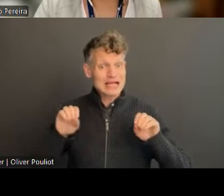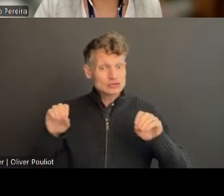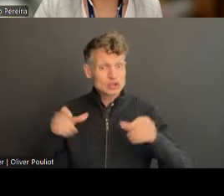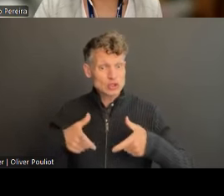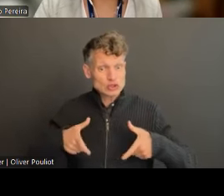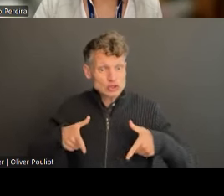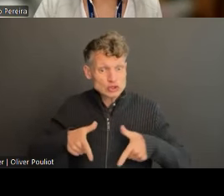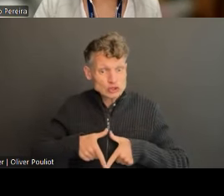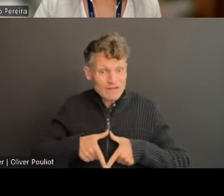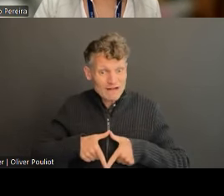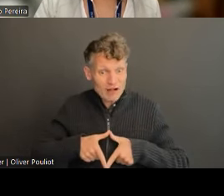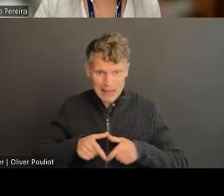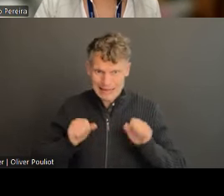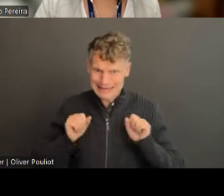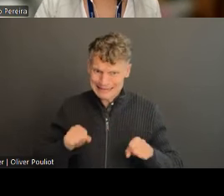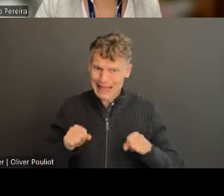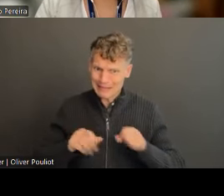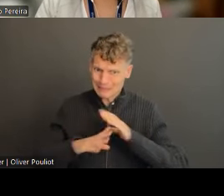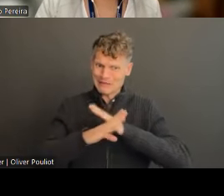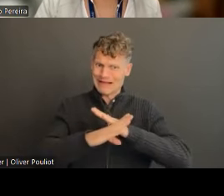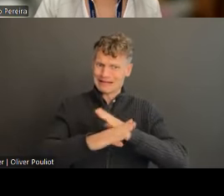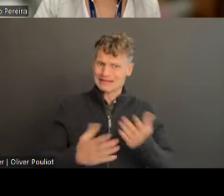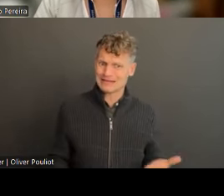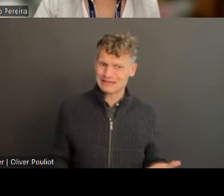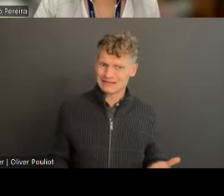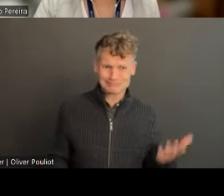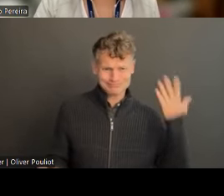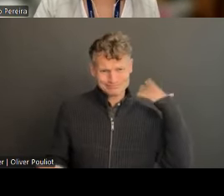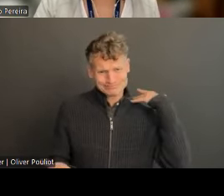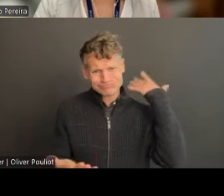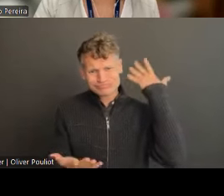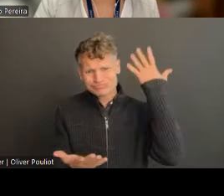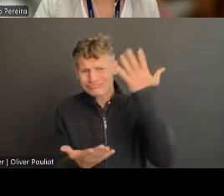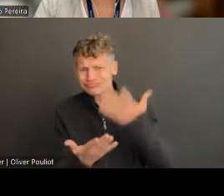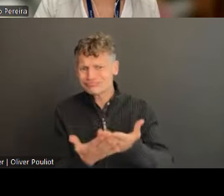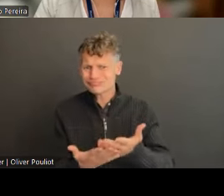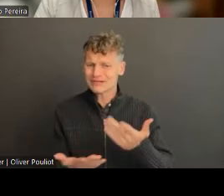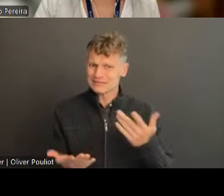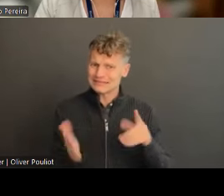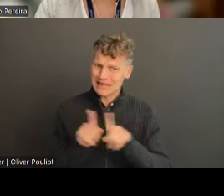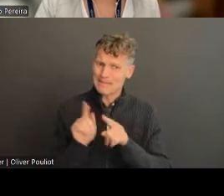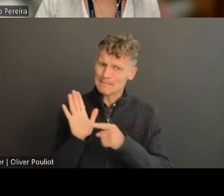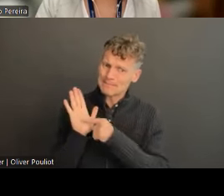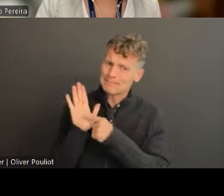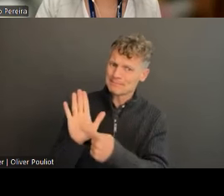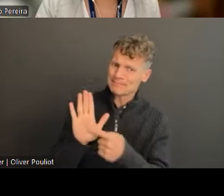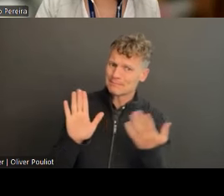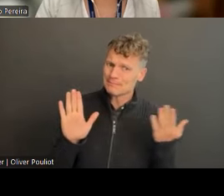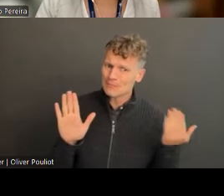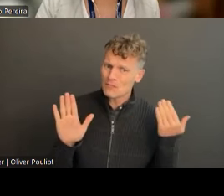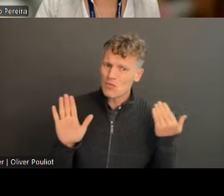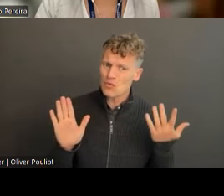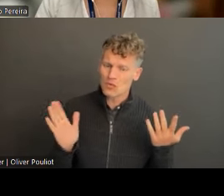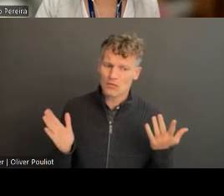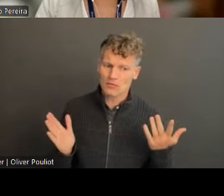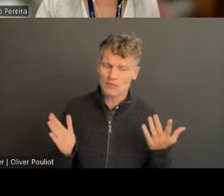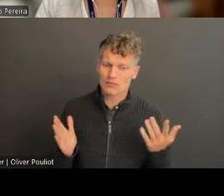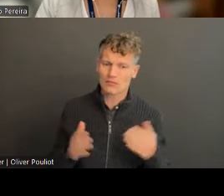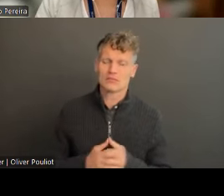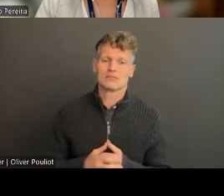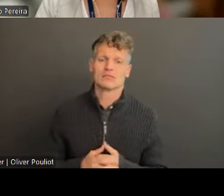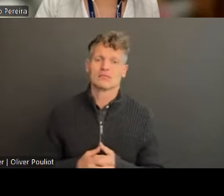It exists. It has a long history, as it was shown before, and the survival